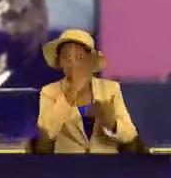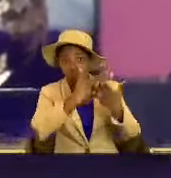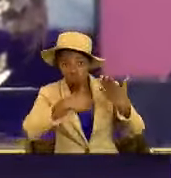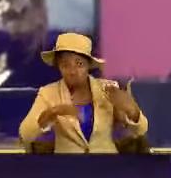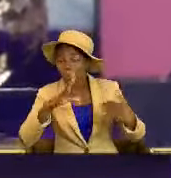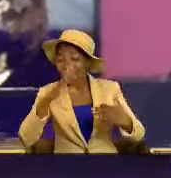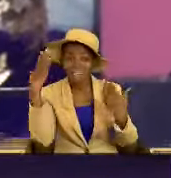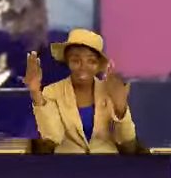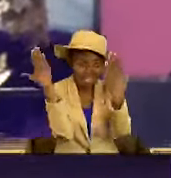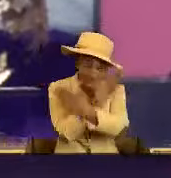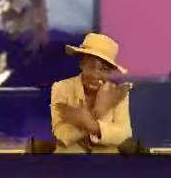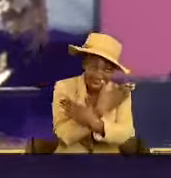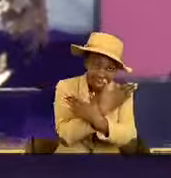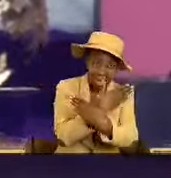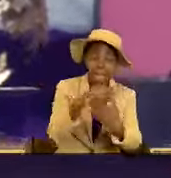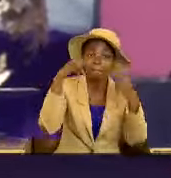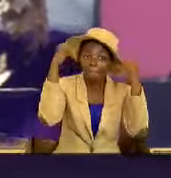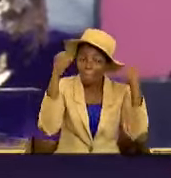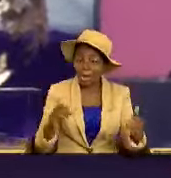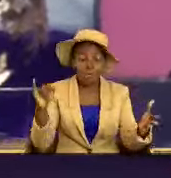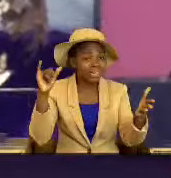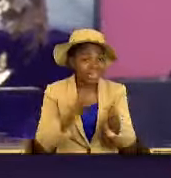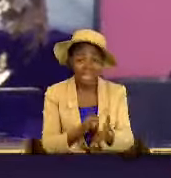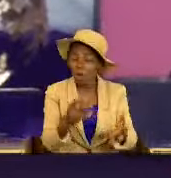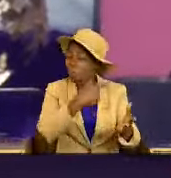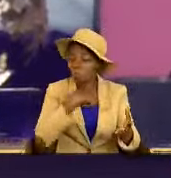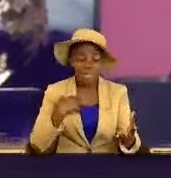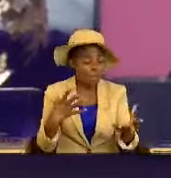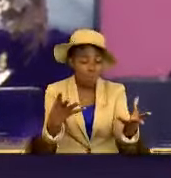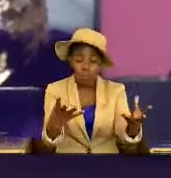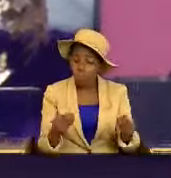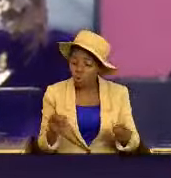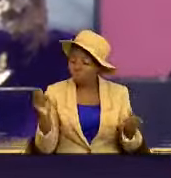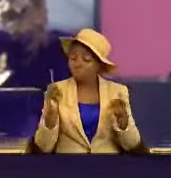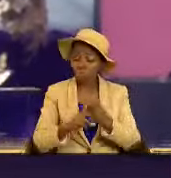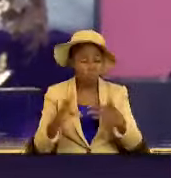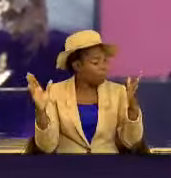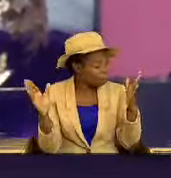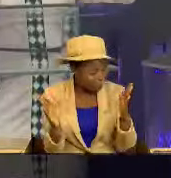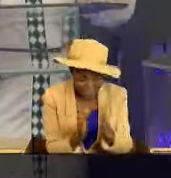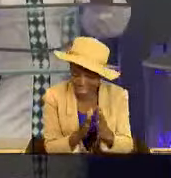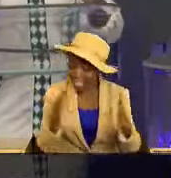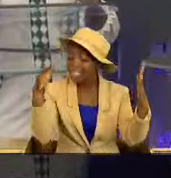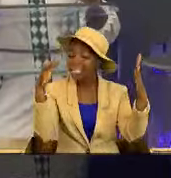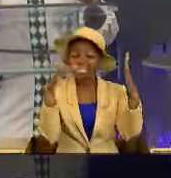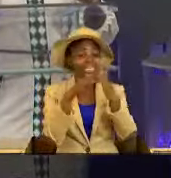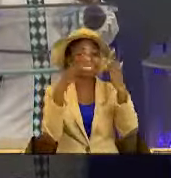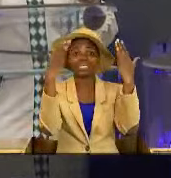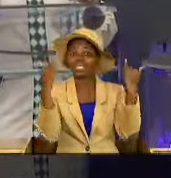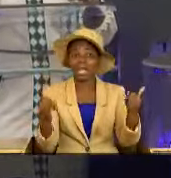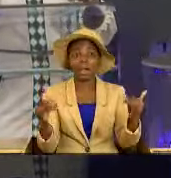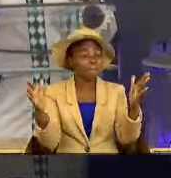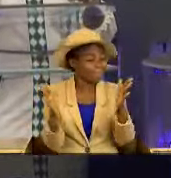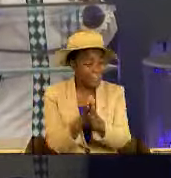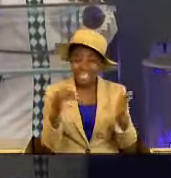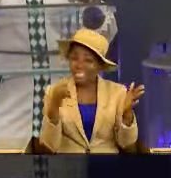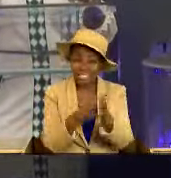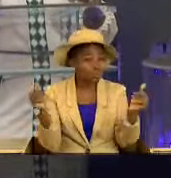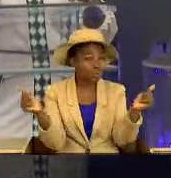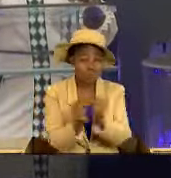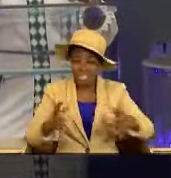Powers I want to address now pray it with holy anger say